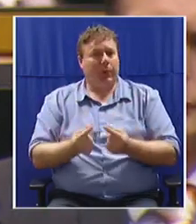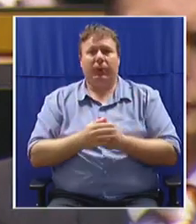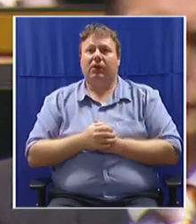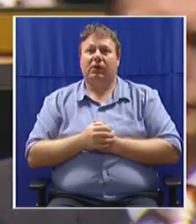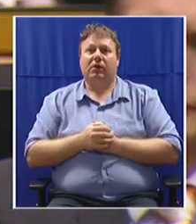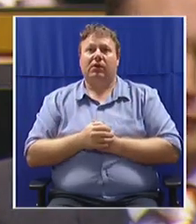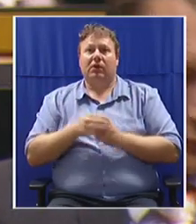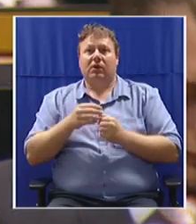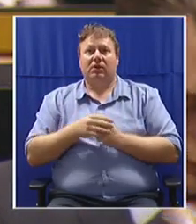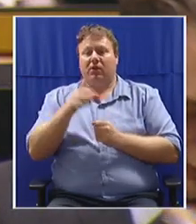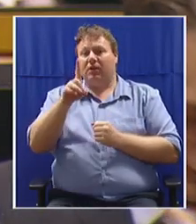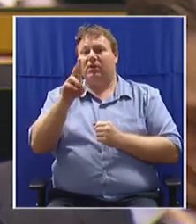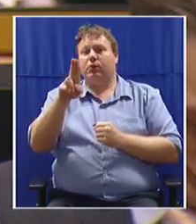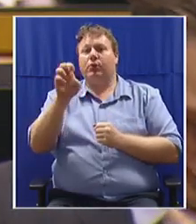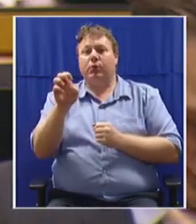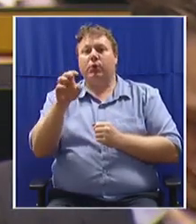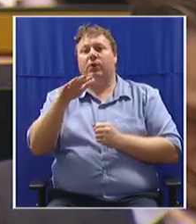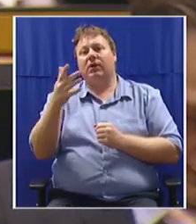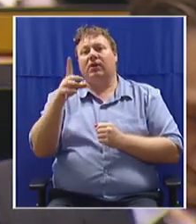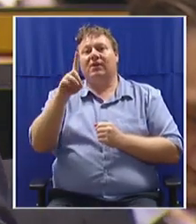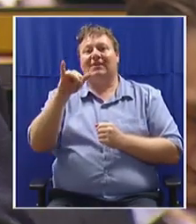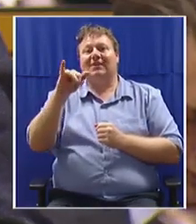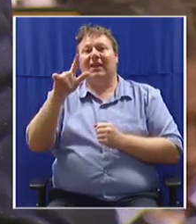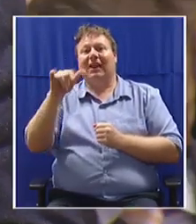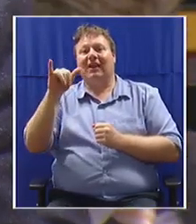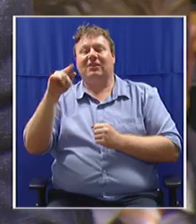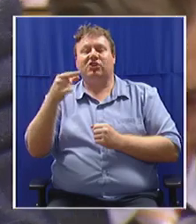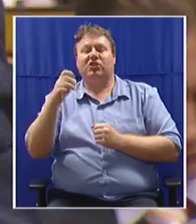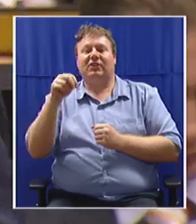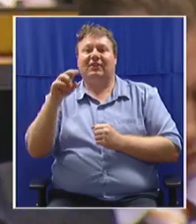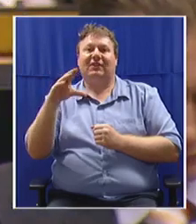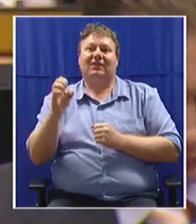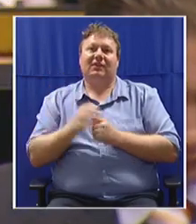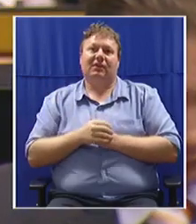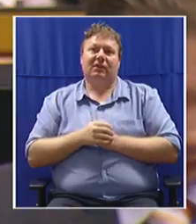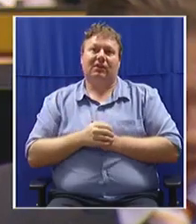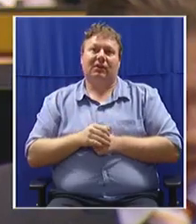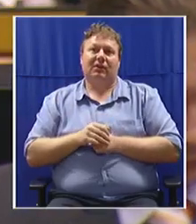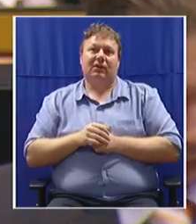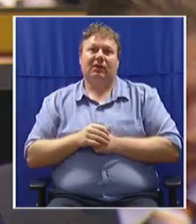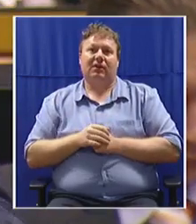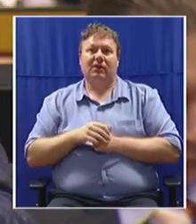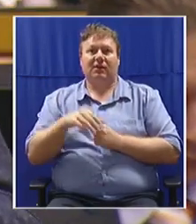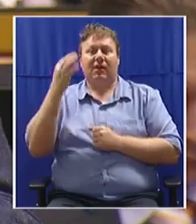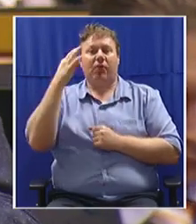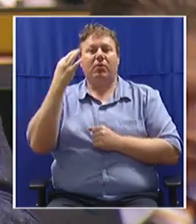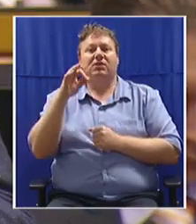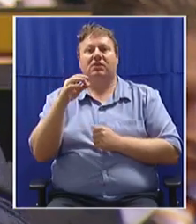due diligence. And I trust, Honorable Deputy President, that the government is not intending